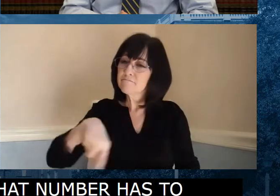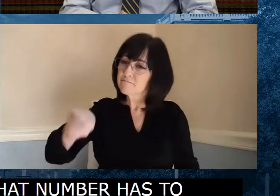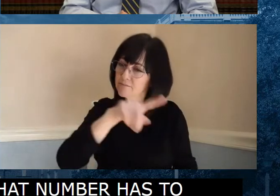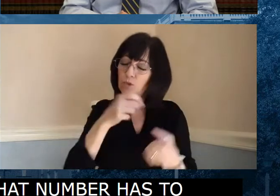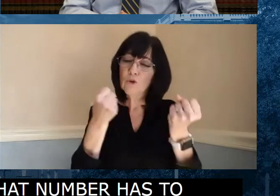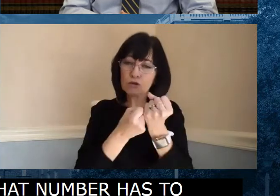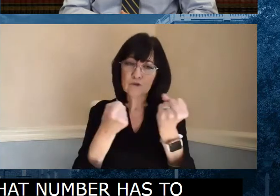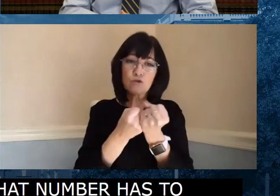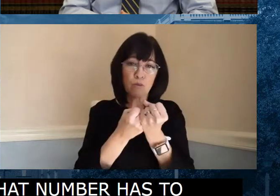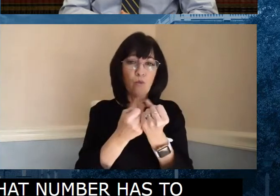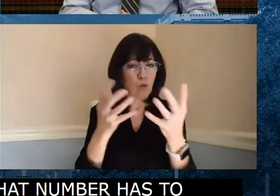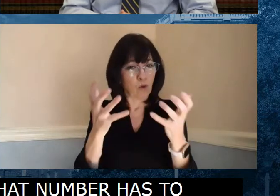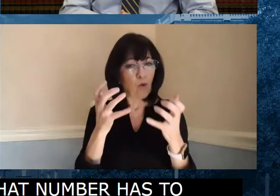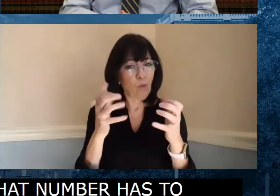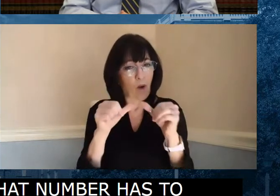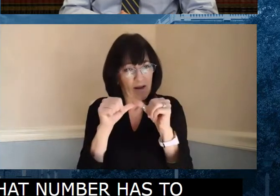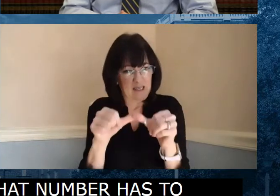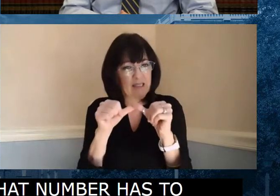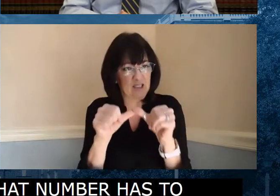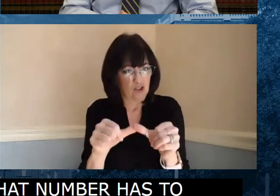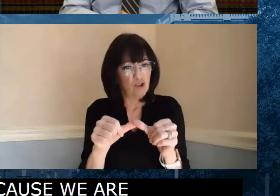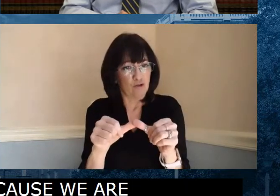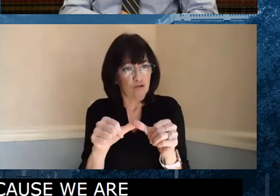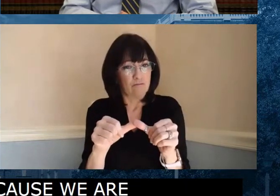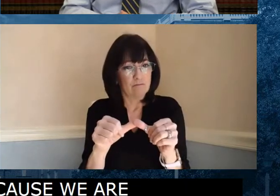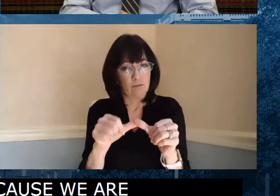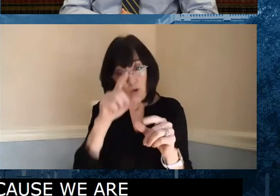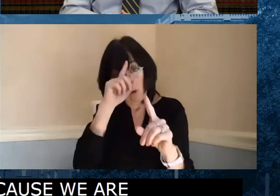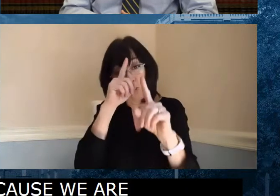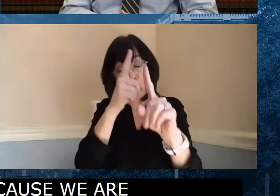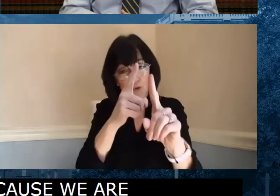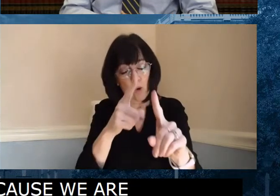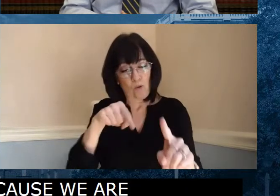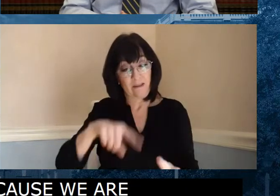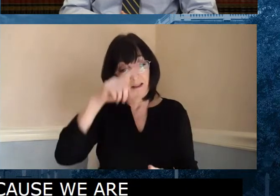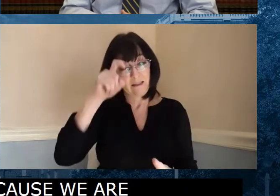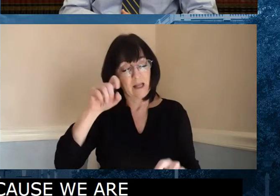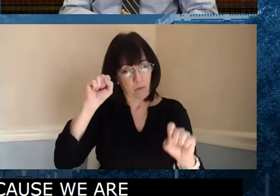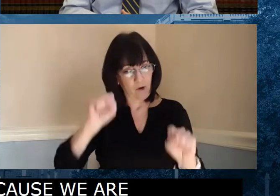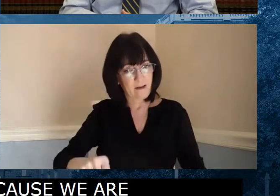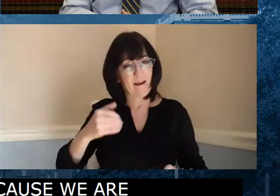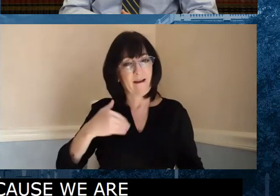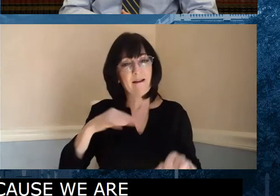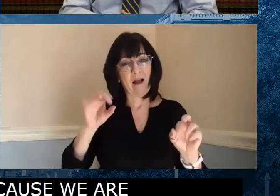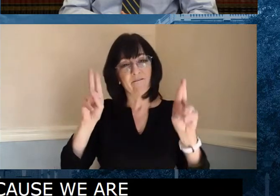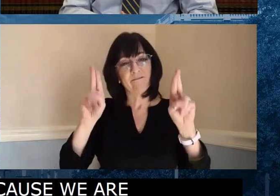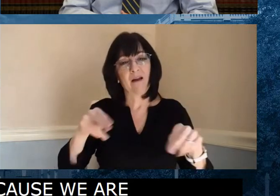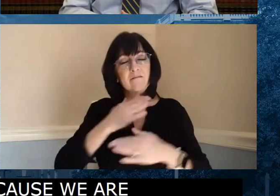let's continue on. Let's get to a better place, and let's have some fun this summer. Thanks for joining us.